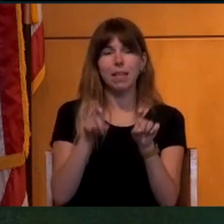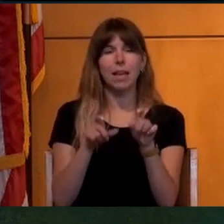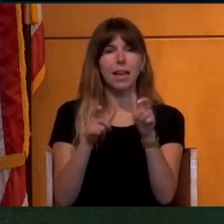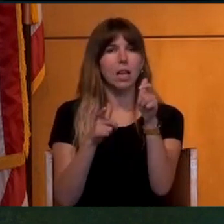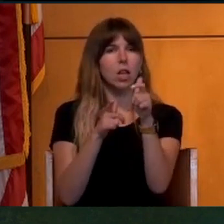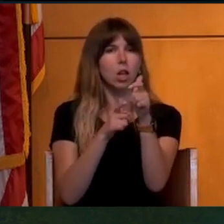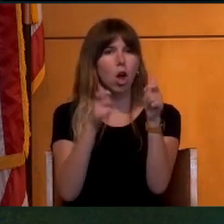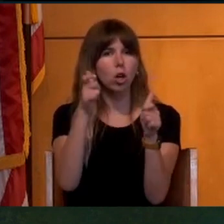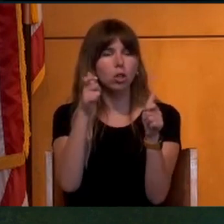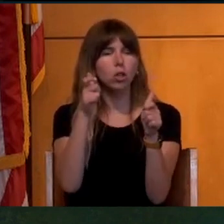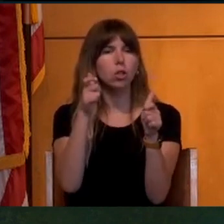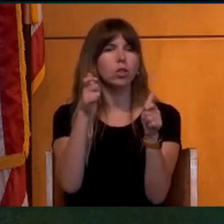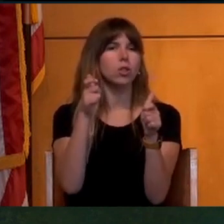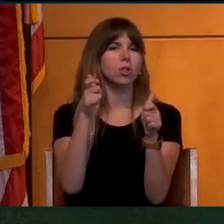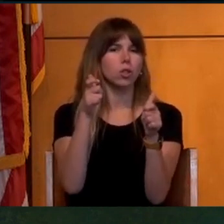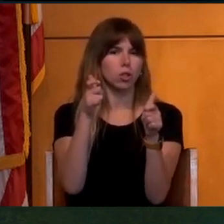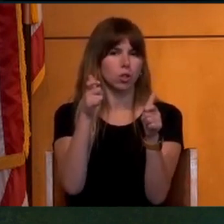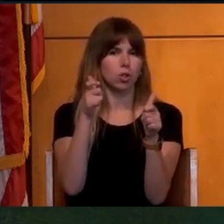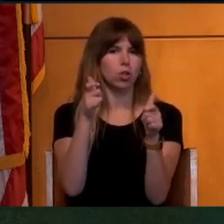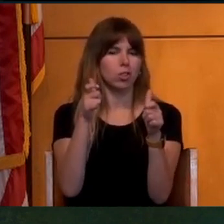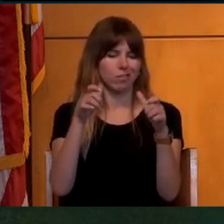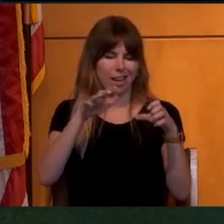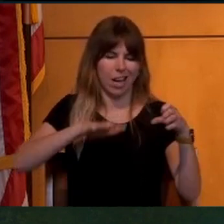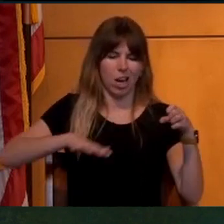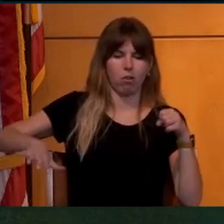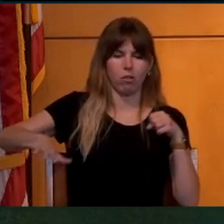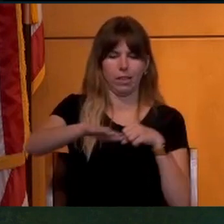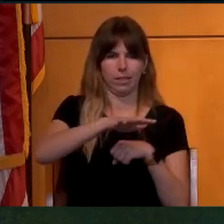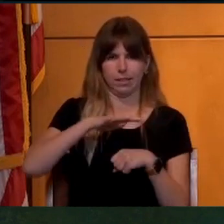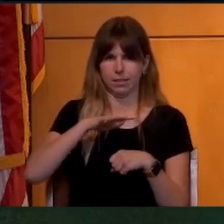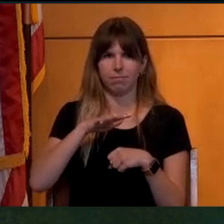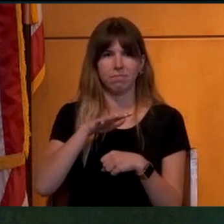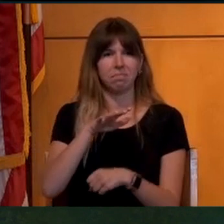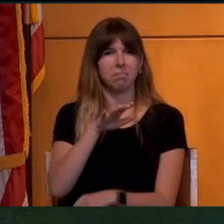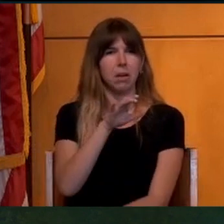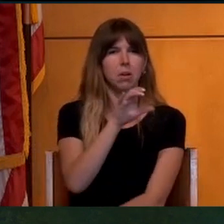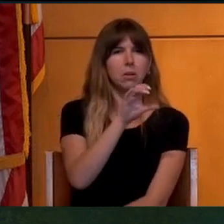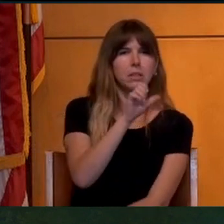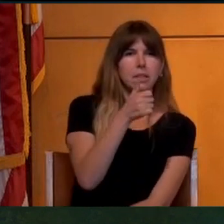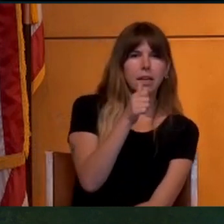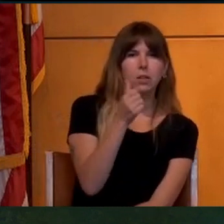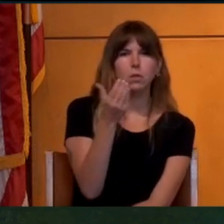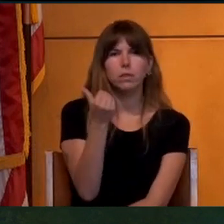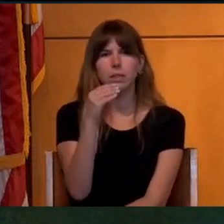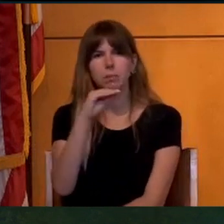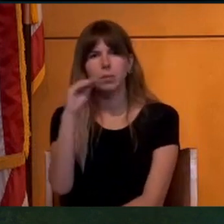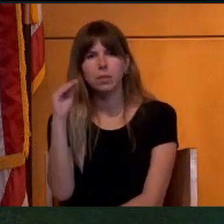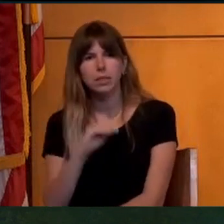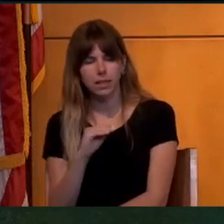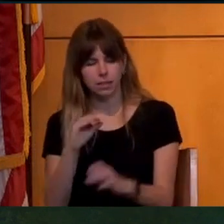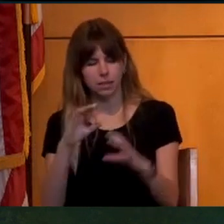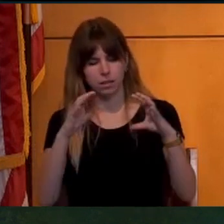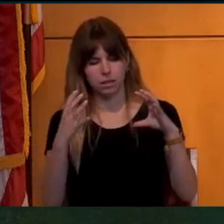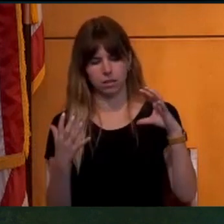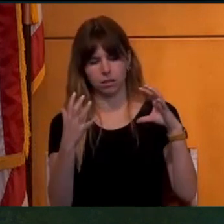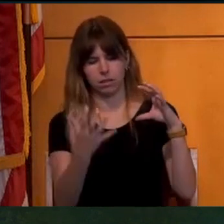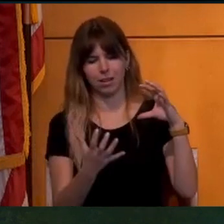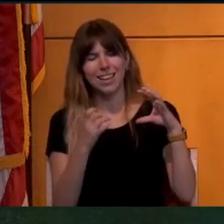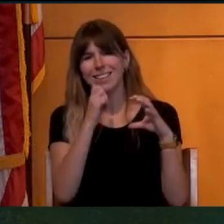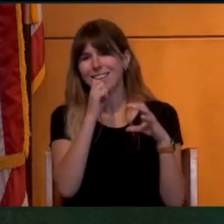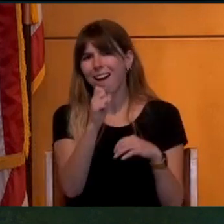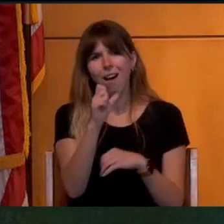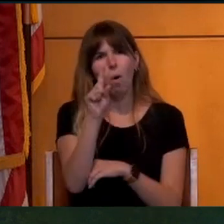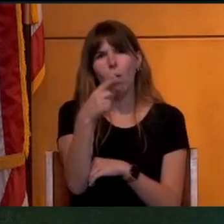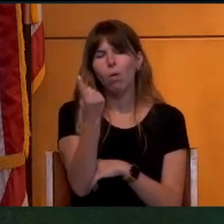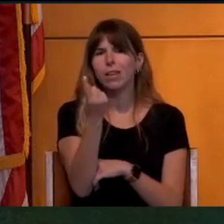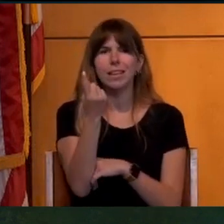high density sampling across large areas, sampling areas at least 10 to 15%. That's the mapping aspect of this mission. It's not just driving through,